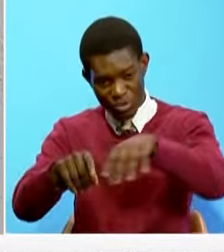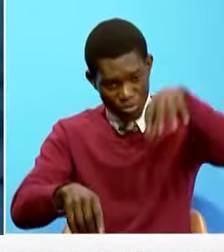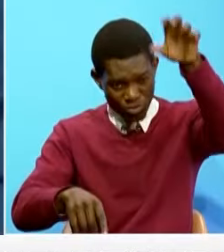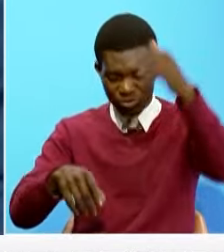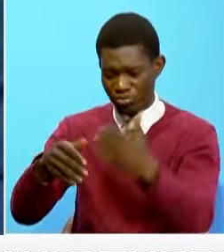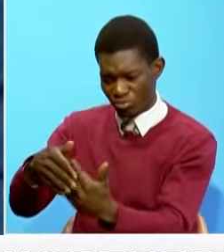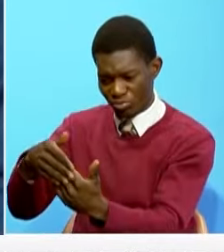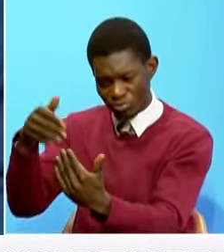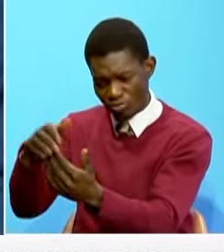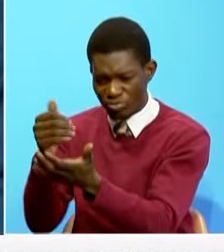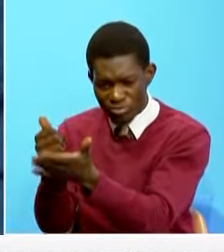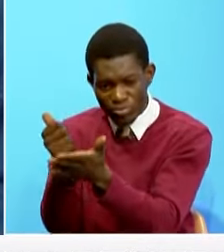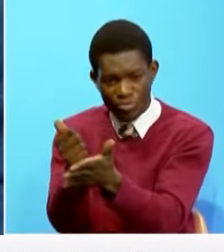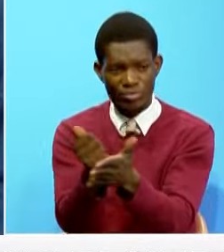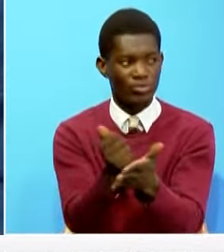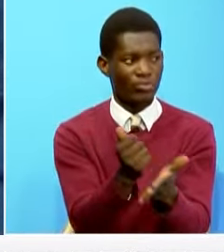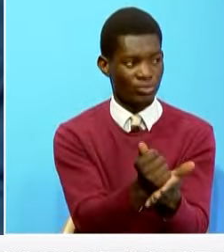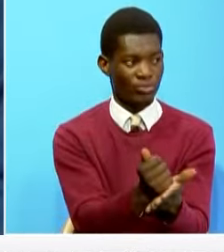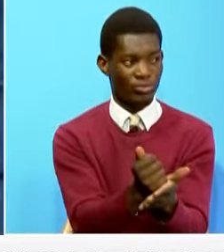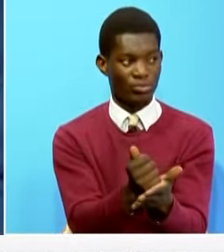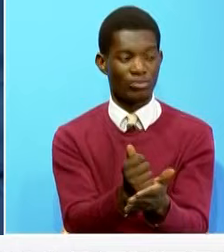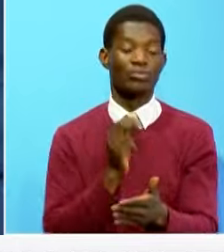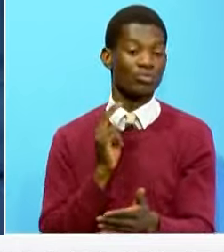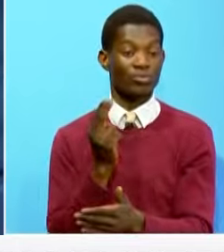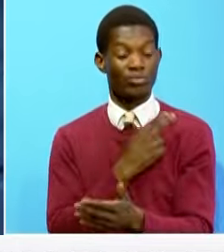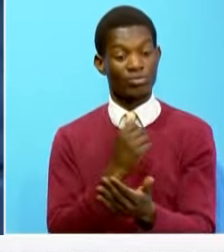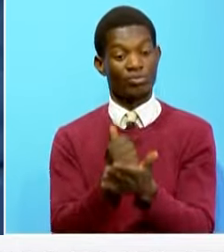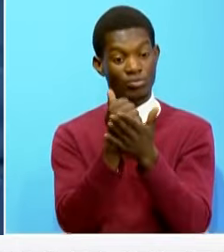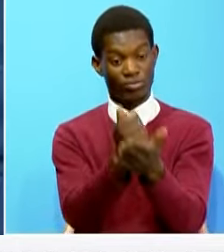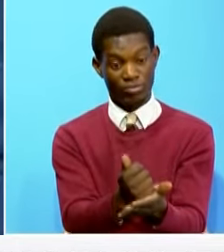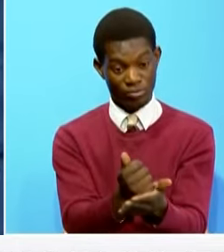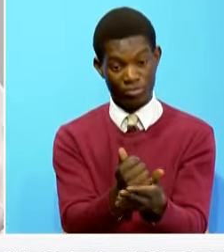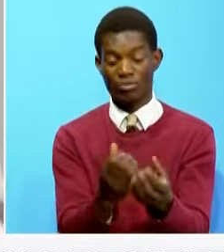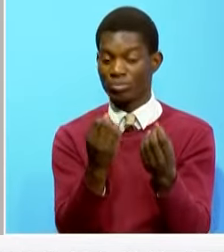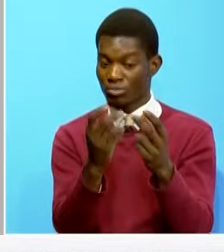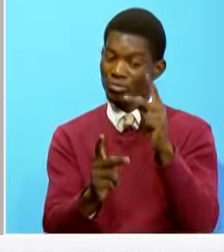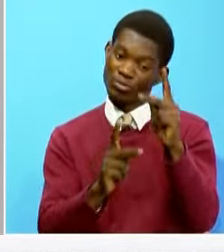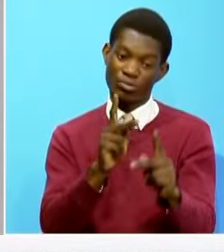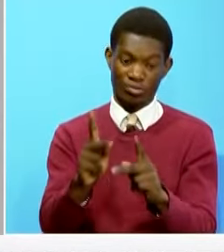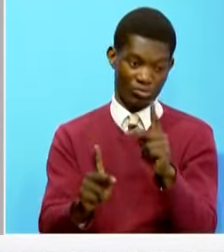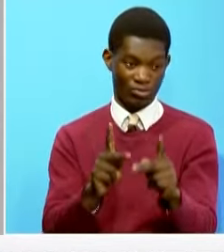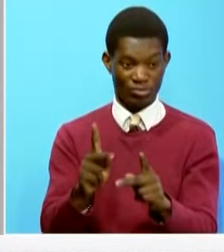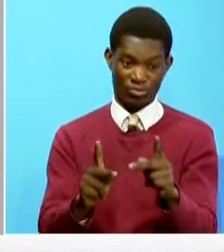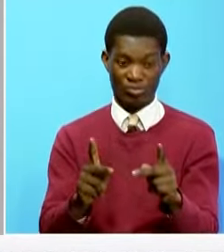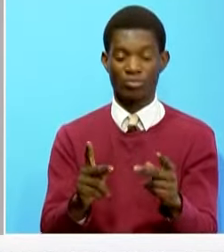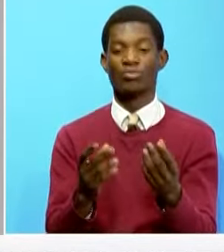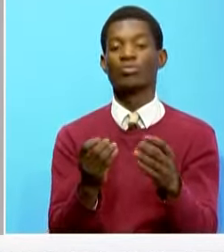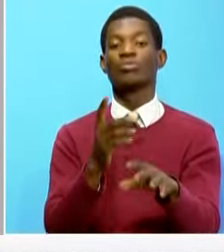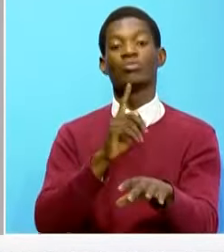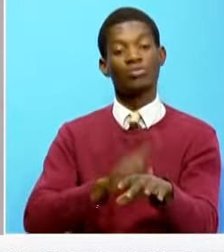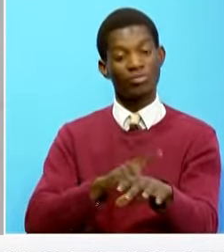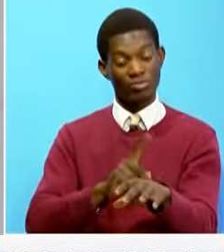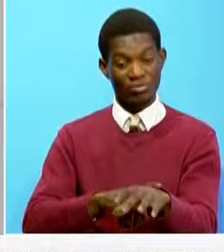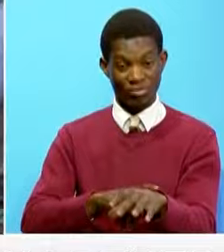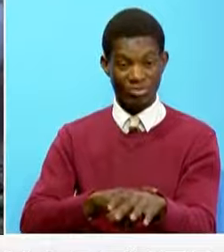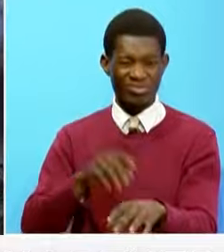their doubts. And what we have noted is that the majority of people are, via many ways, are losing